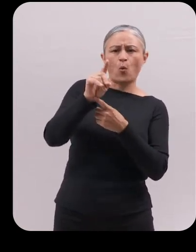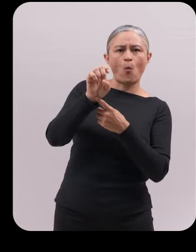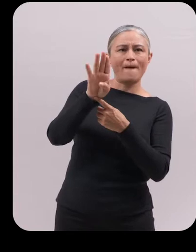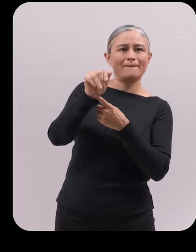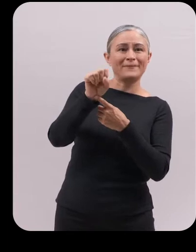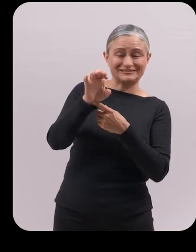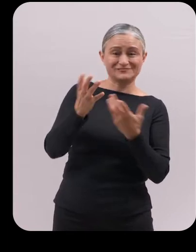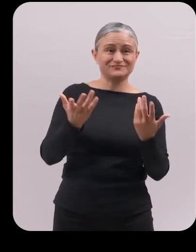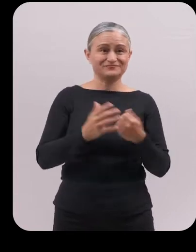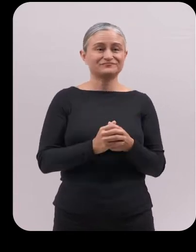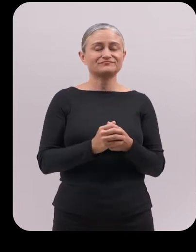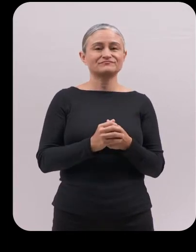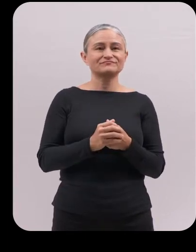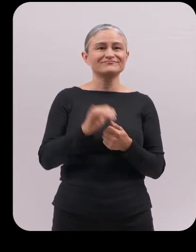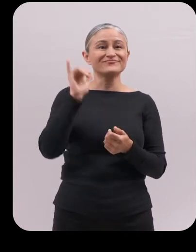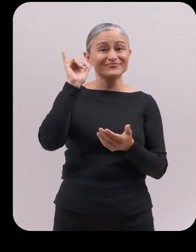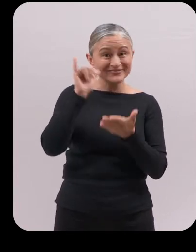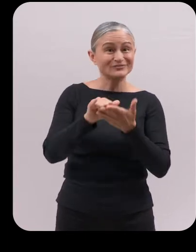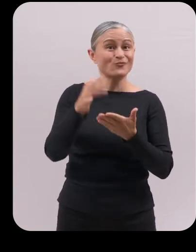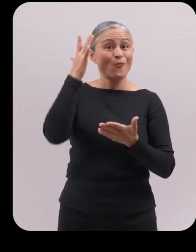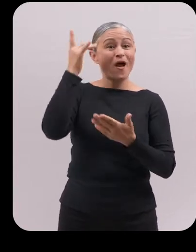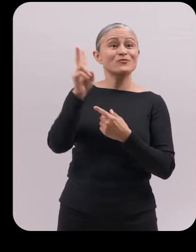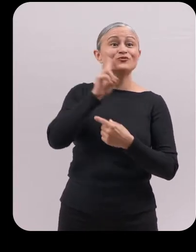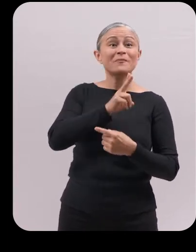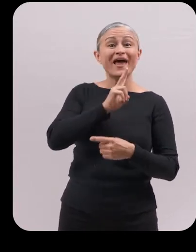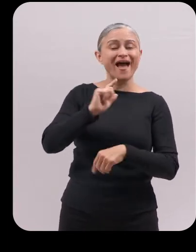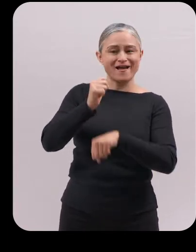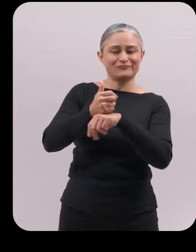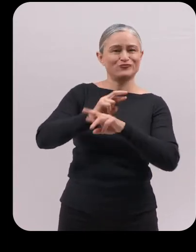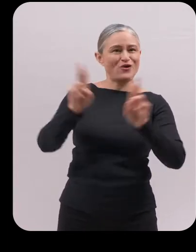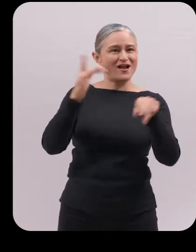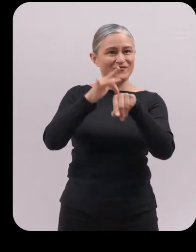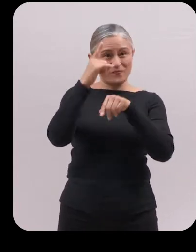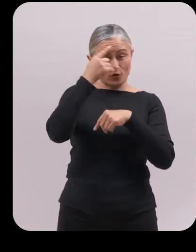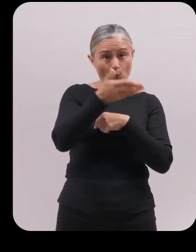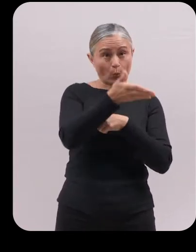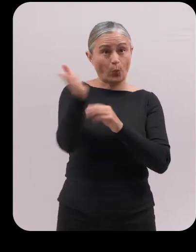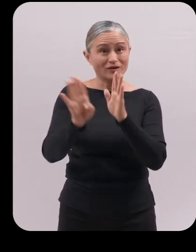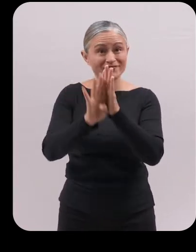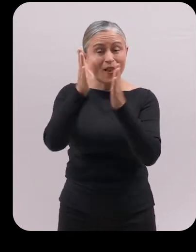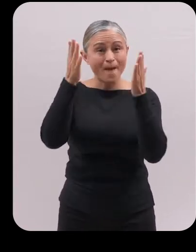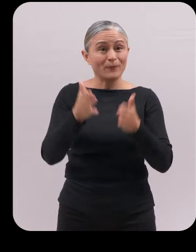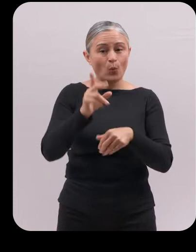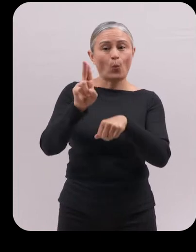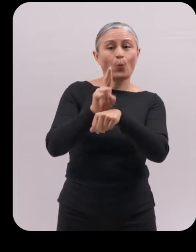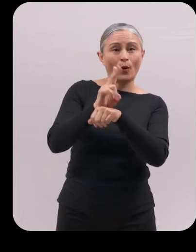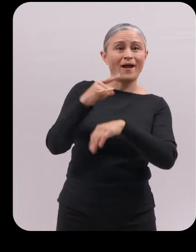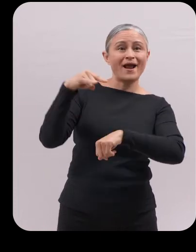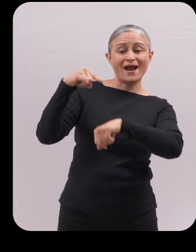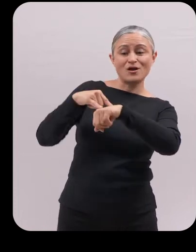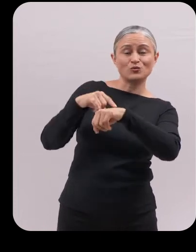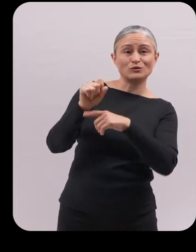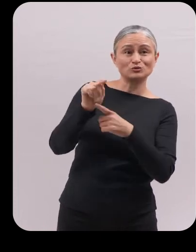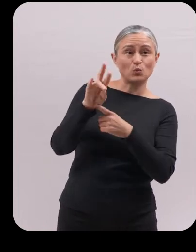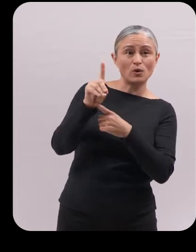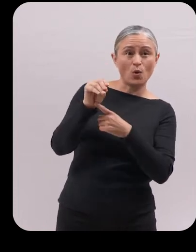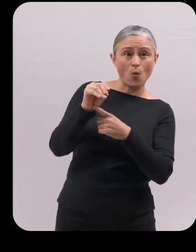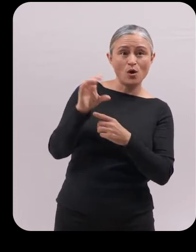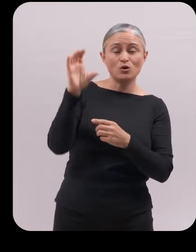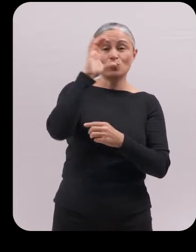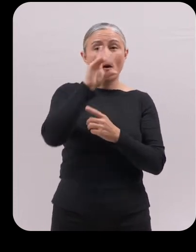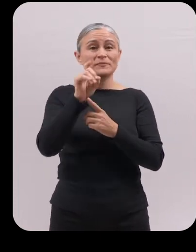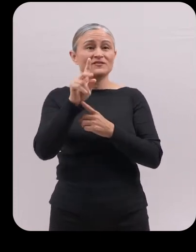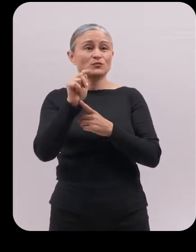code base. That's why Gemini is available to you, all developers, to use in Android